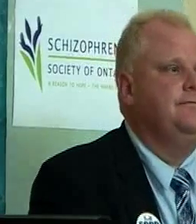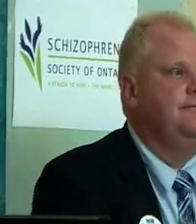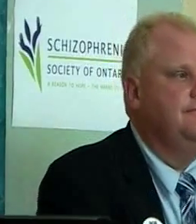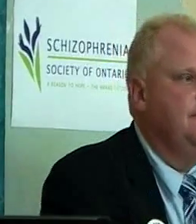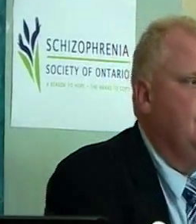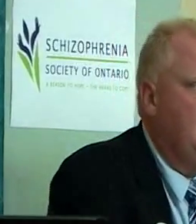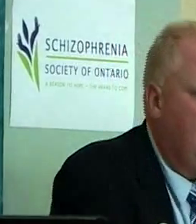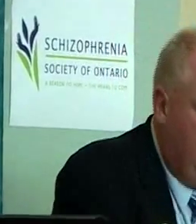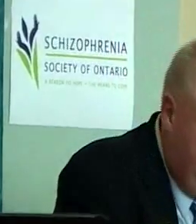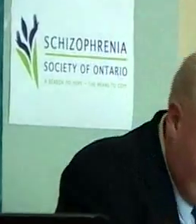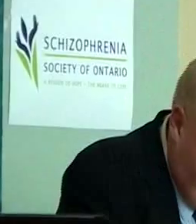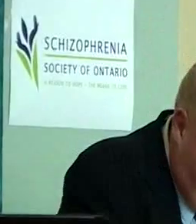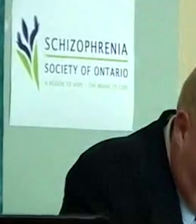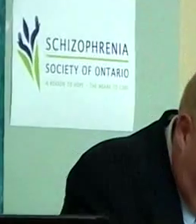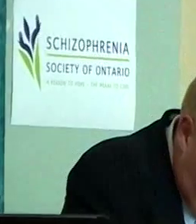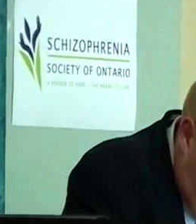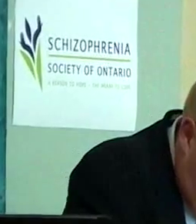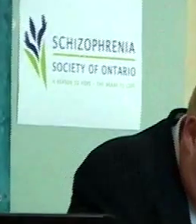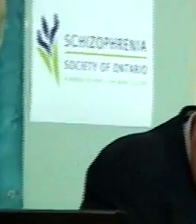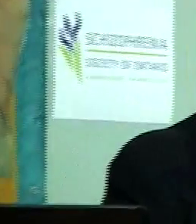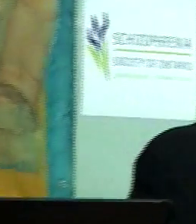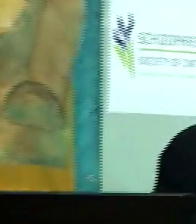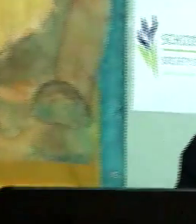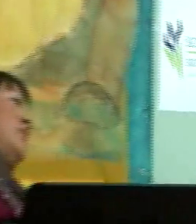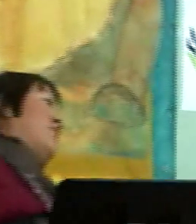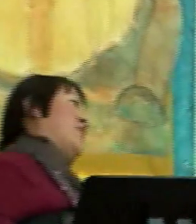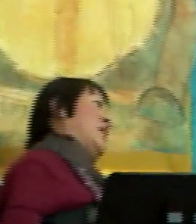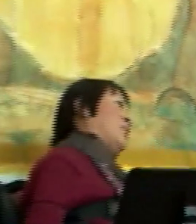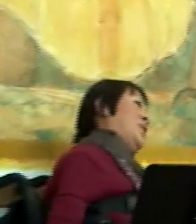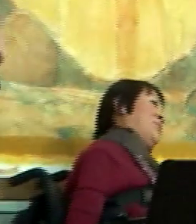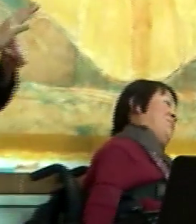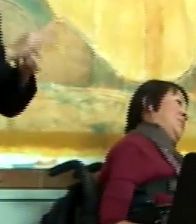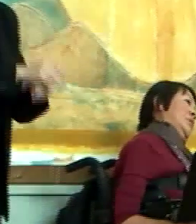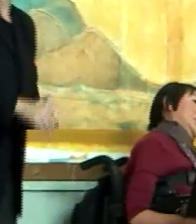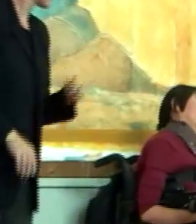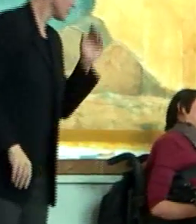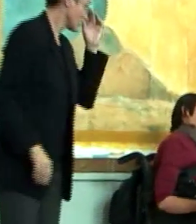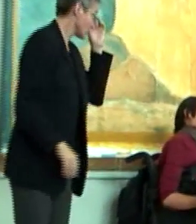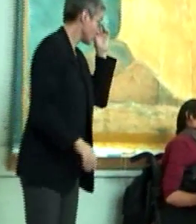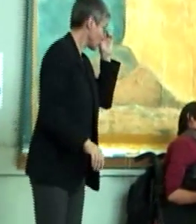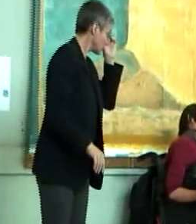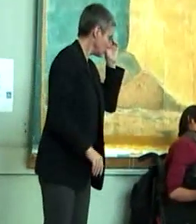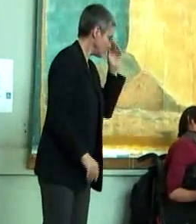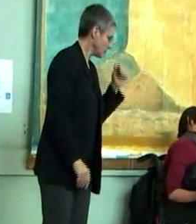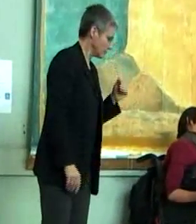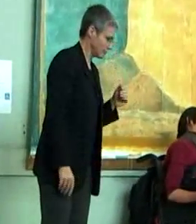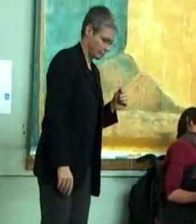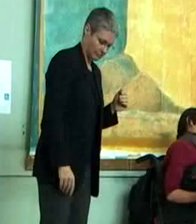you can have a private conversation with Mr. Ford.